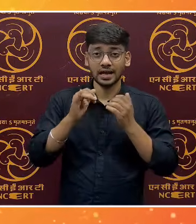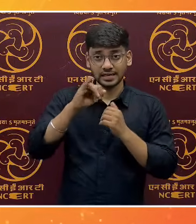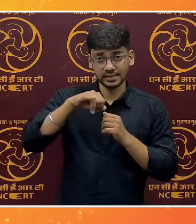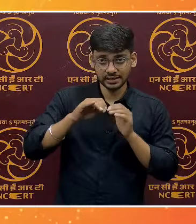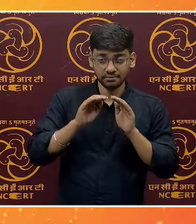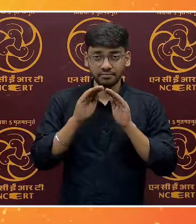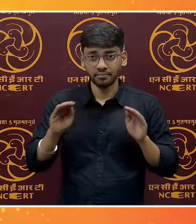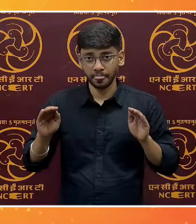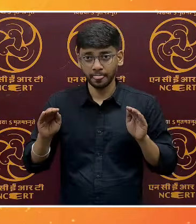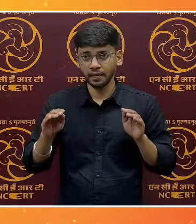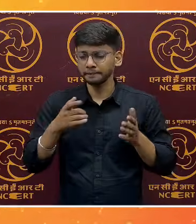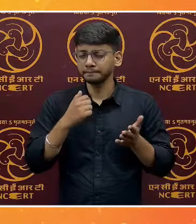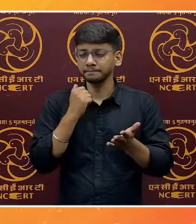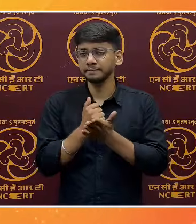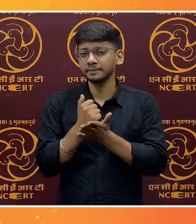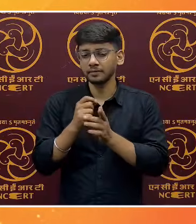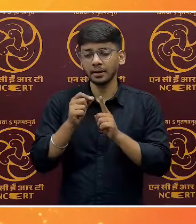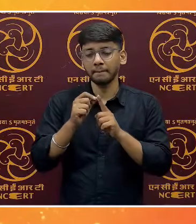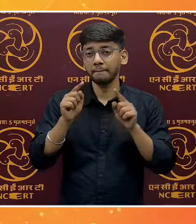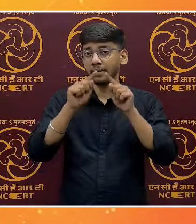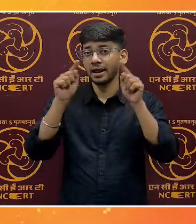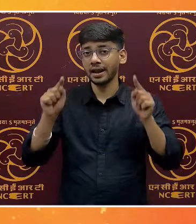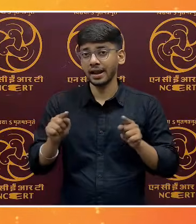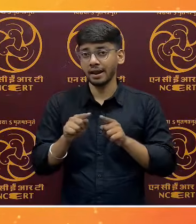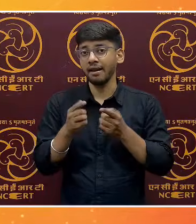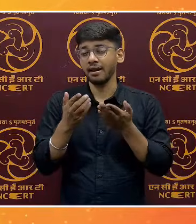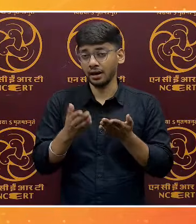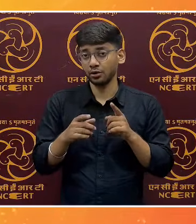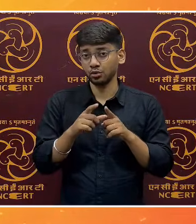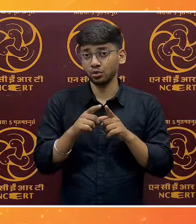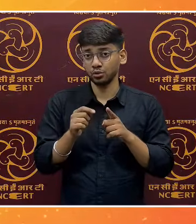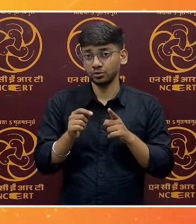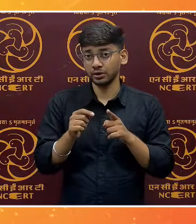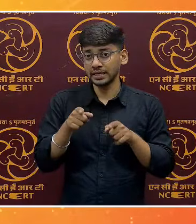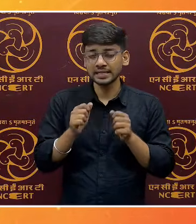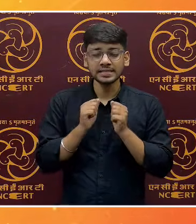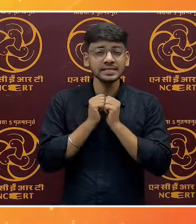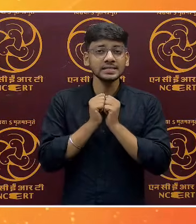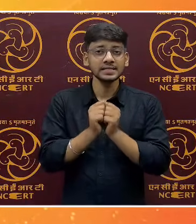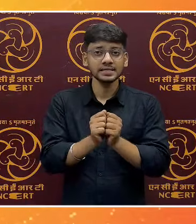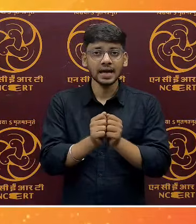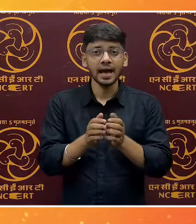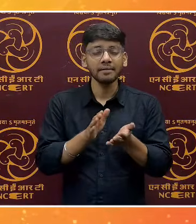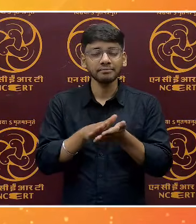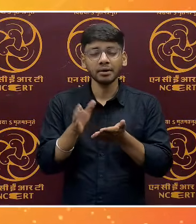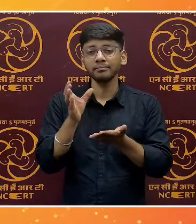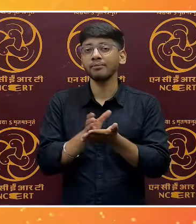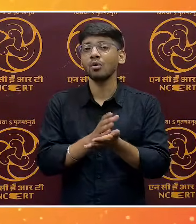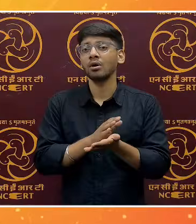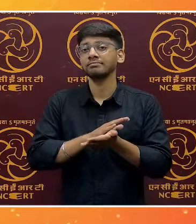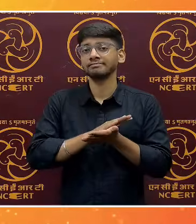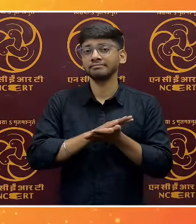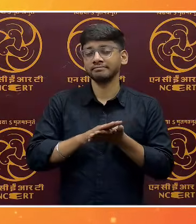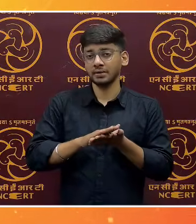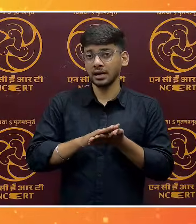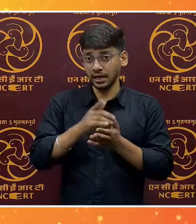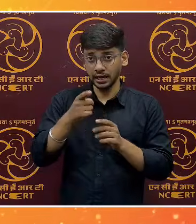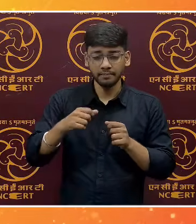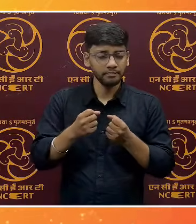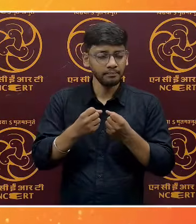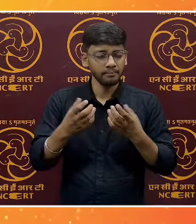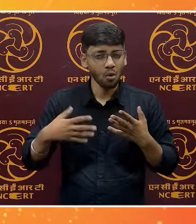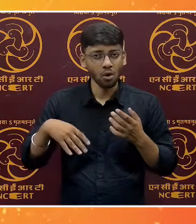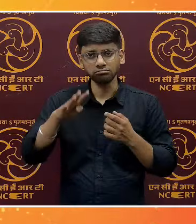and we did perimeter of a rectangle. And with this, we have come towards the end of our program, but there are a lot